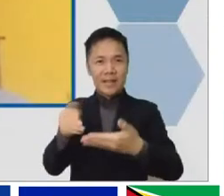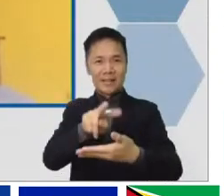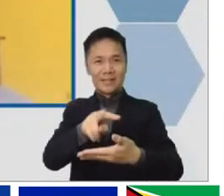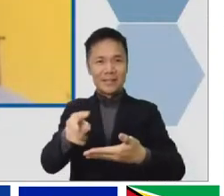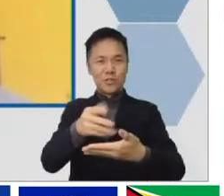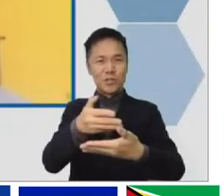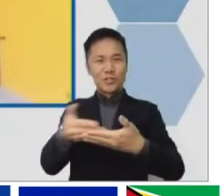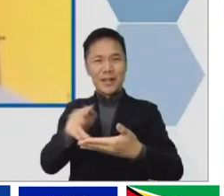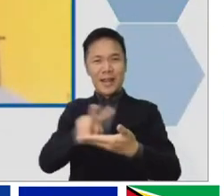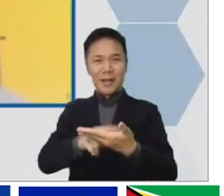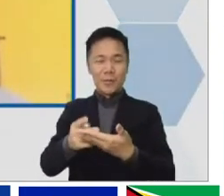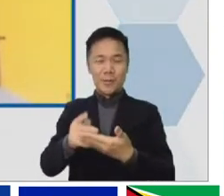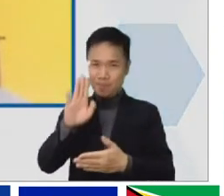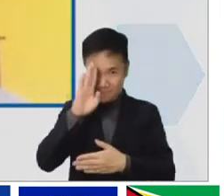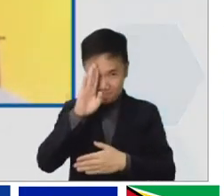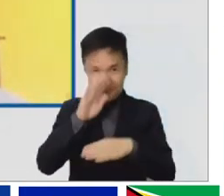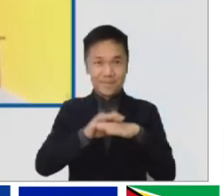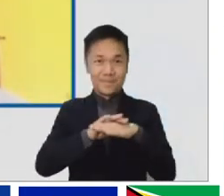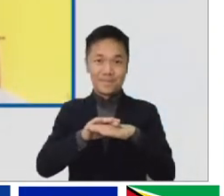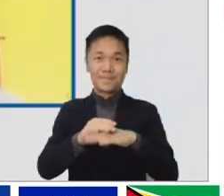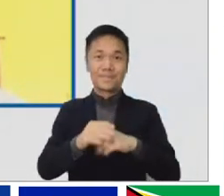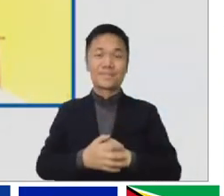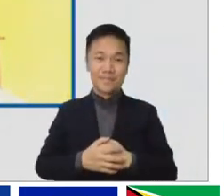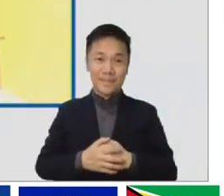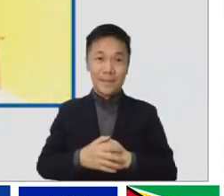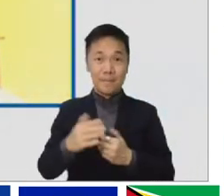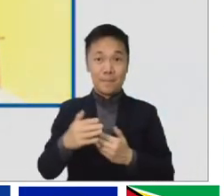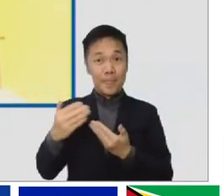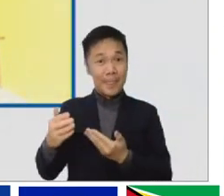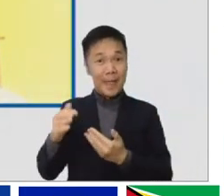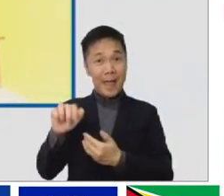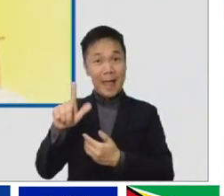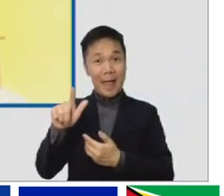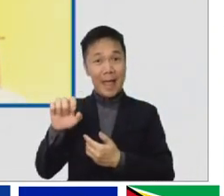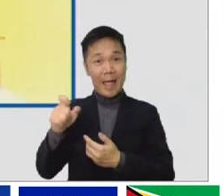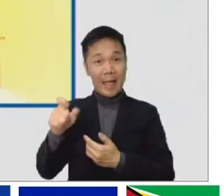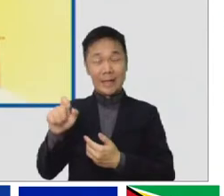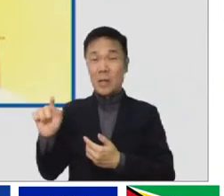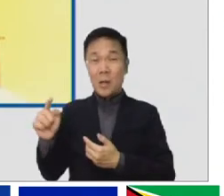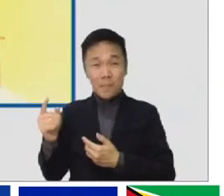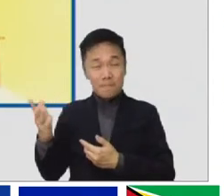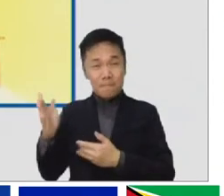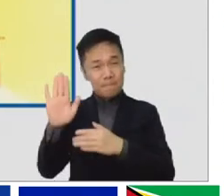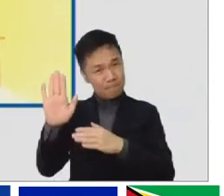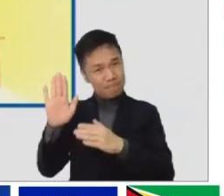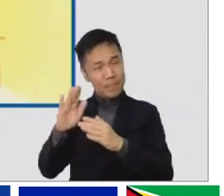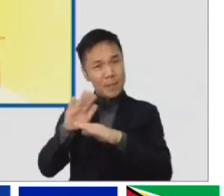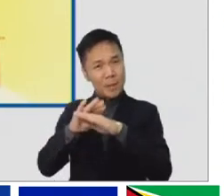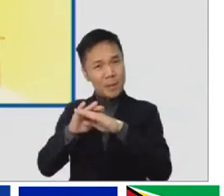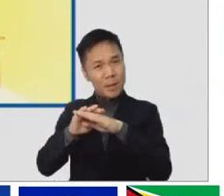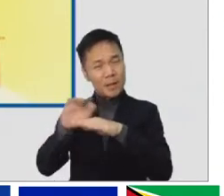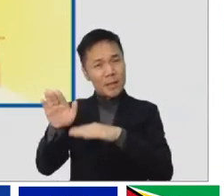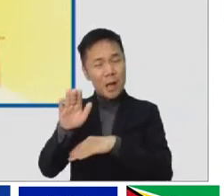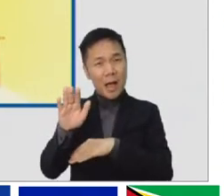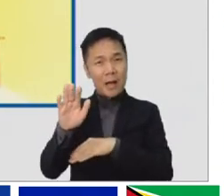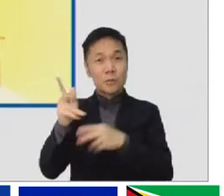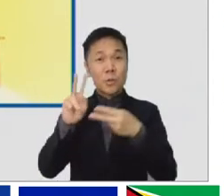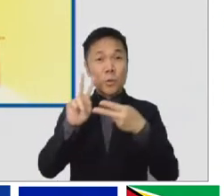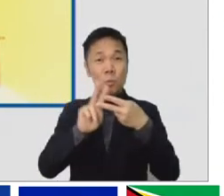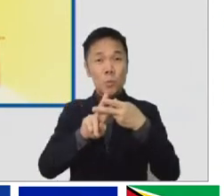you, Alex. Maybe I could ask you just to repeat once more the code for getting into Slido,